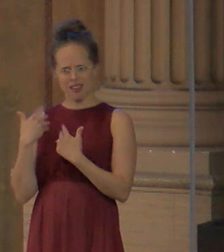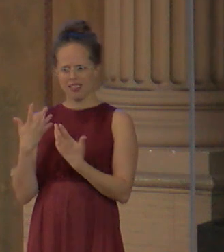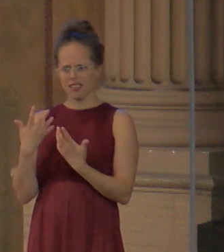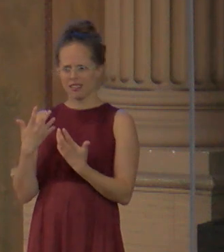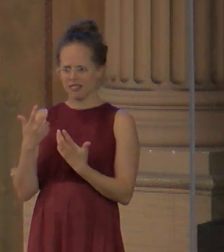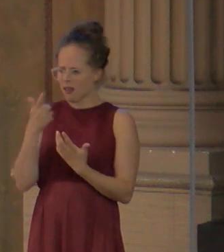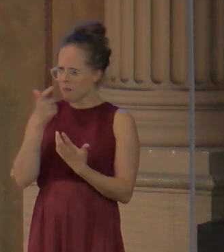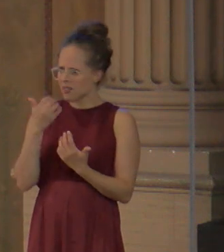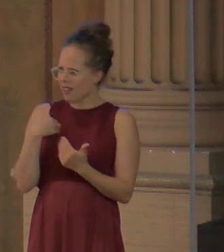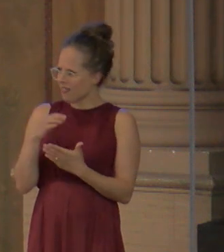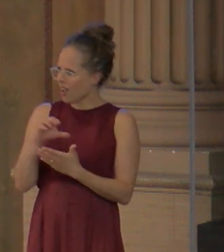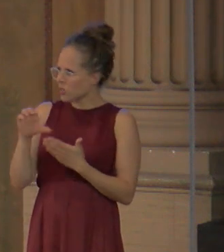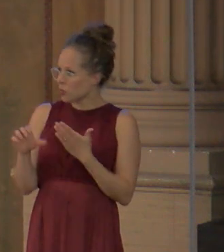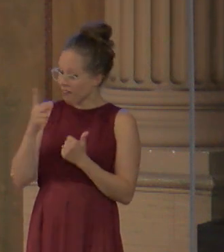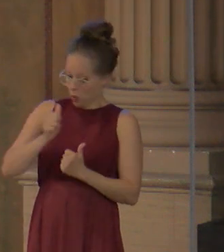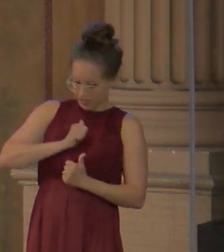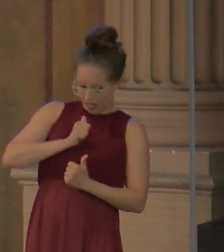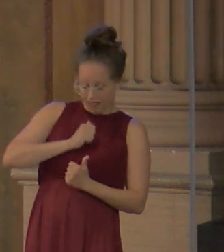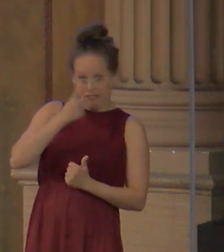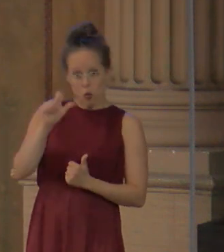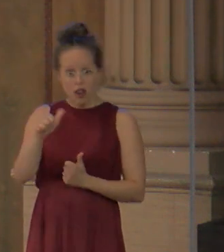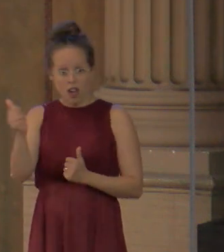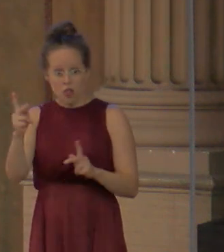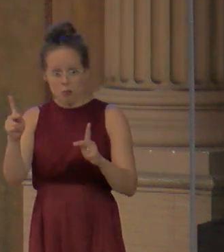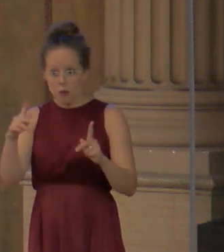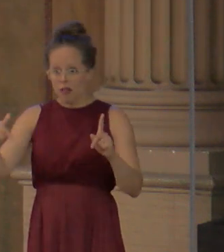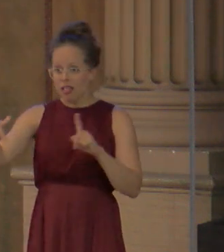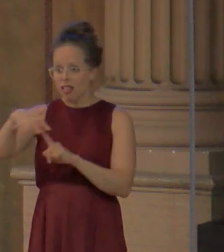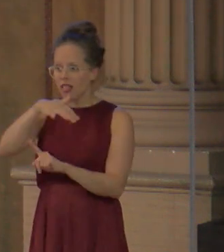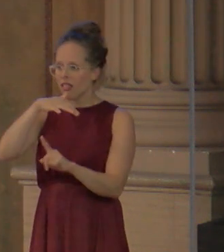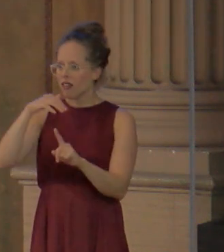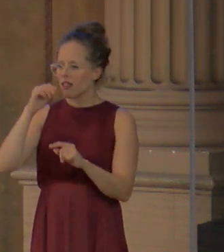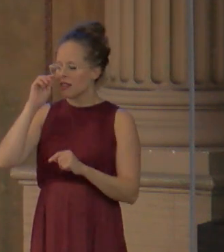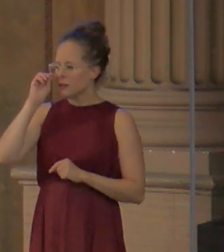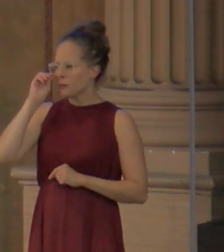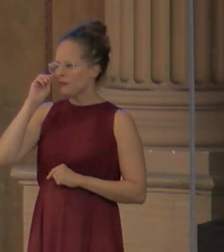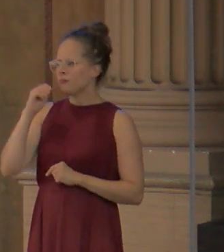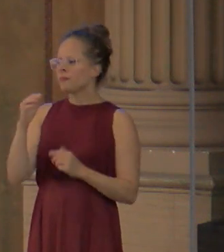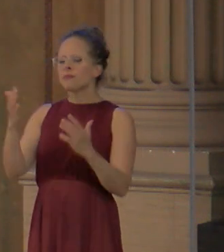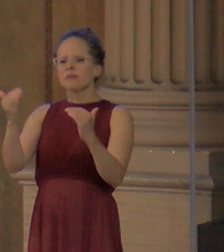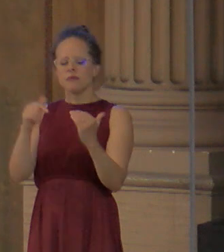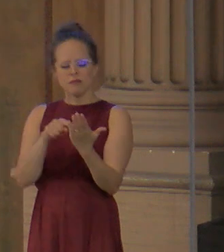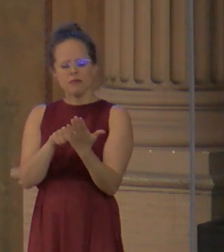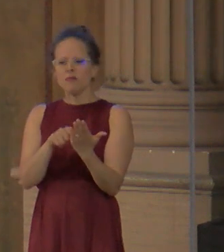consequences for others, but also for ourselves. Notice Proverbs 13:3. It says, whoever guards his